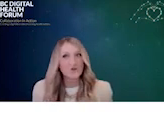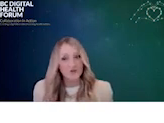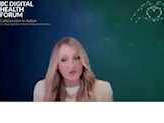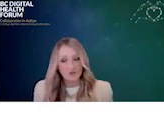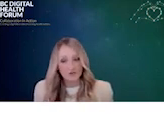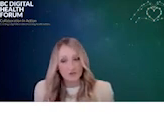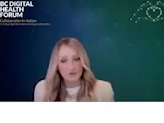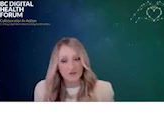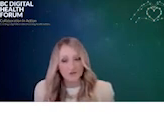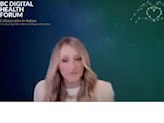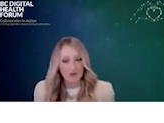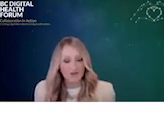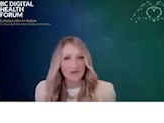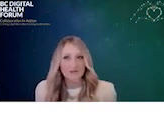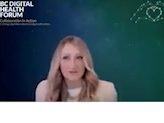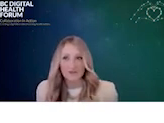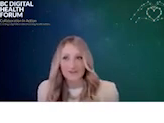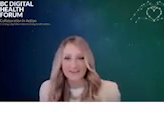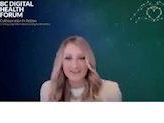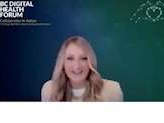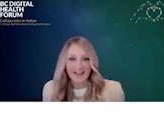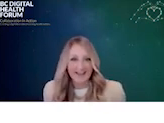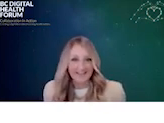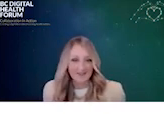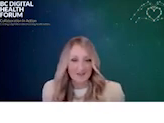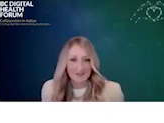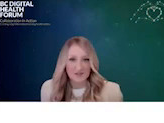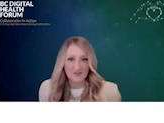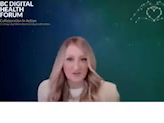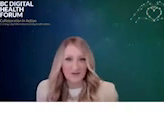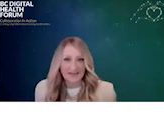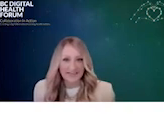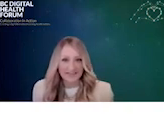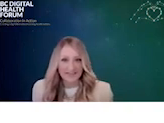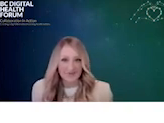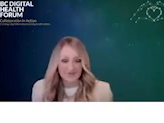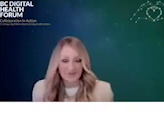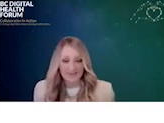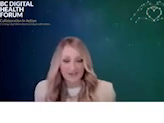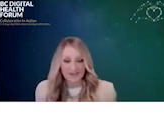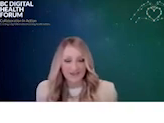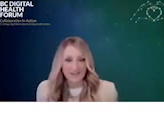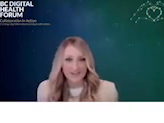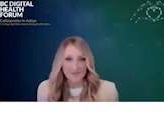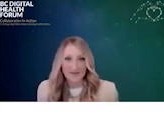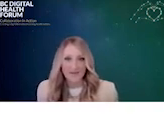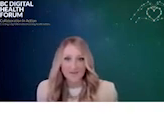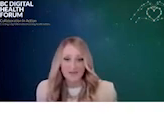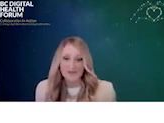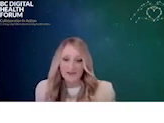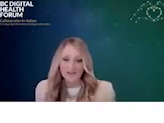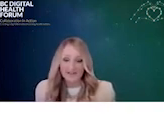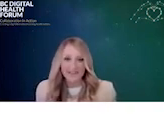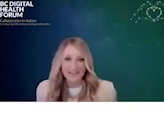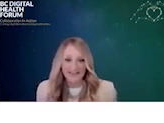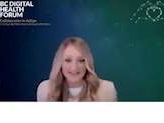education for a new remote patient monitoring service. And if you're just joining and this is your first session, just a reminder that you